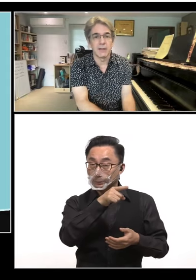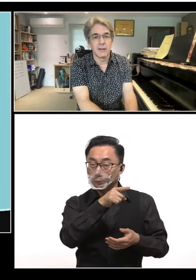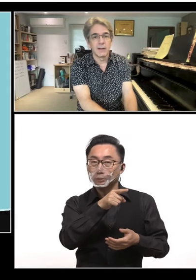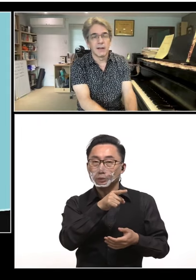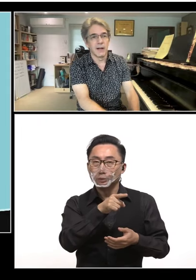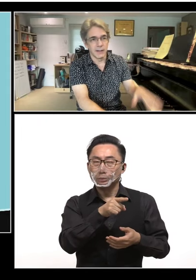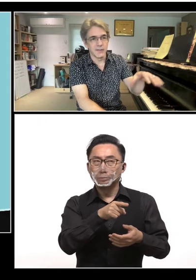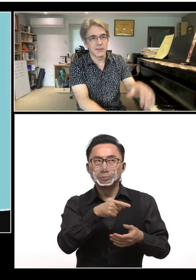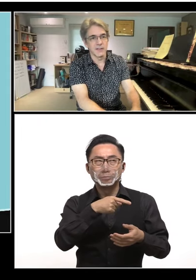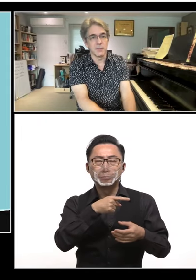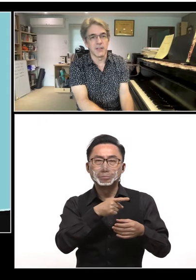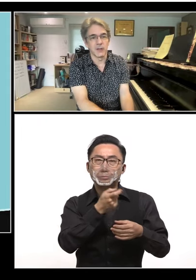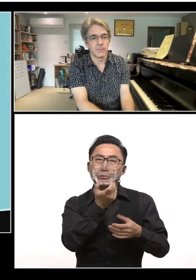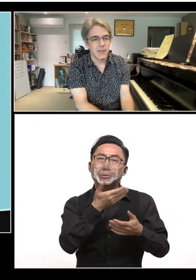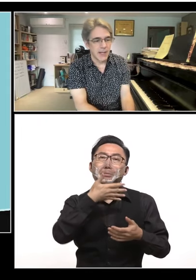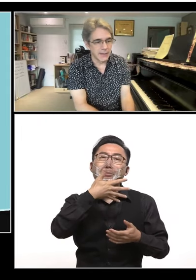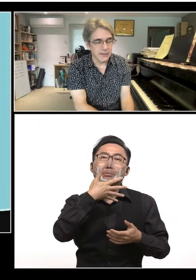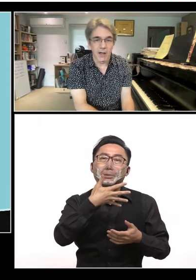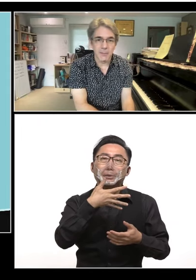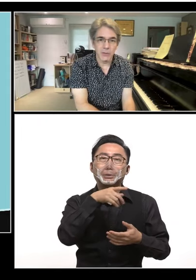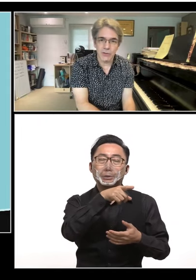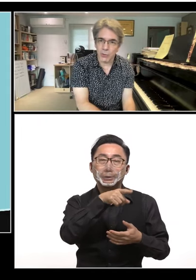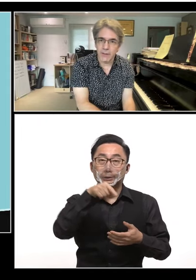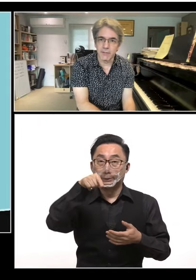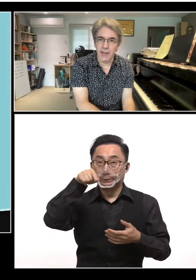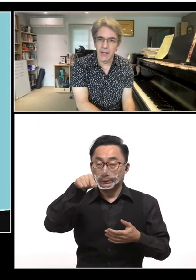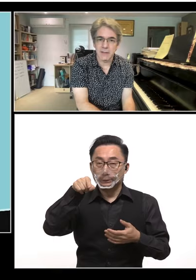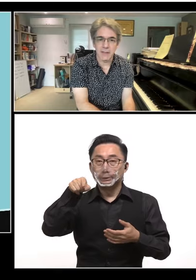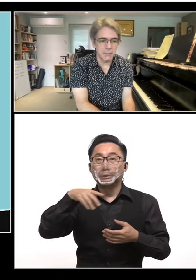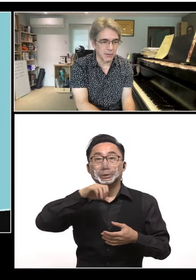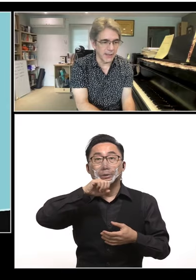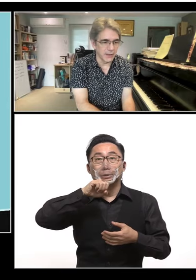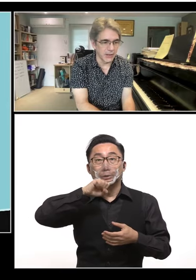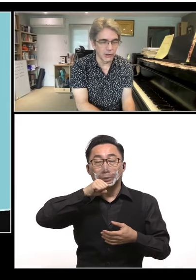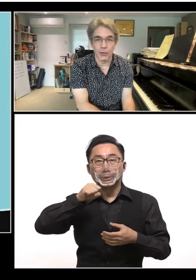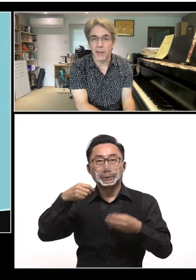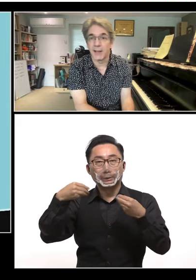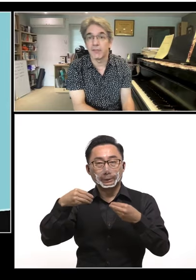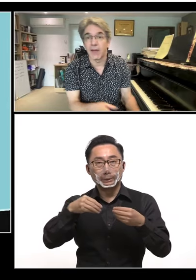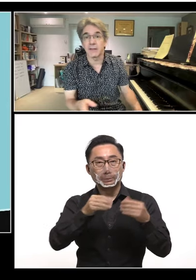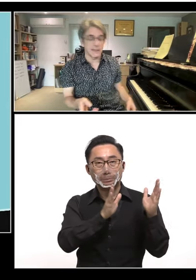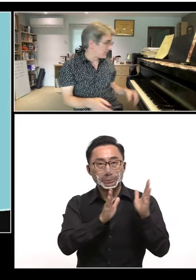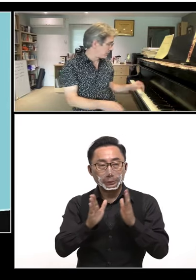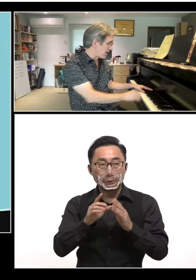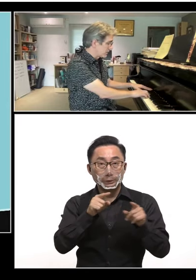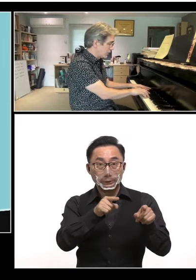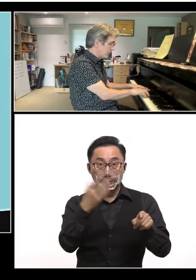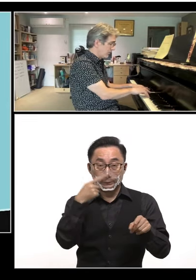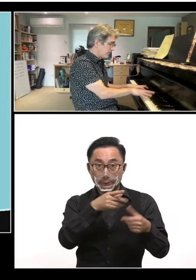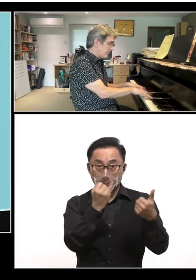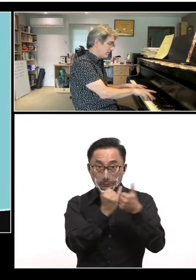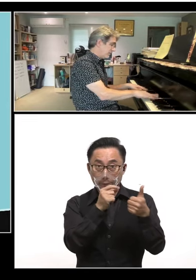grade in the system here. And at the time, he was quite advanced. He played a Chopin Fantasy